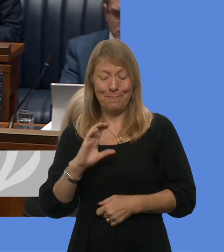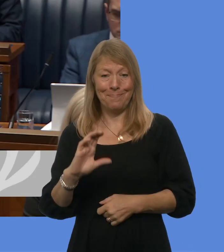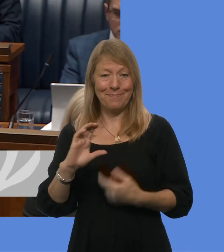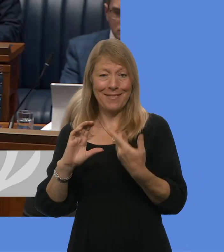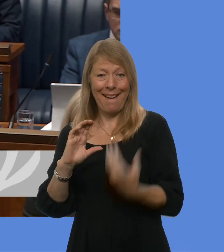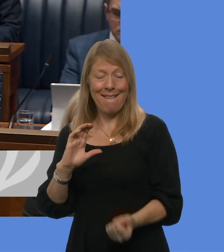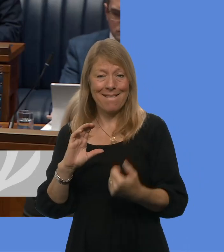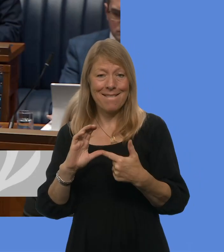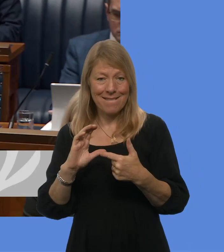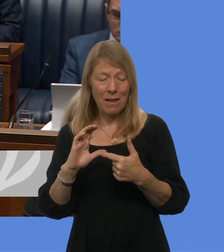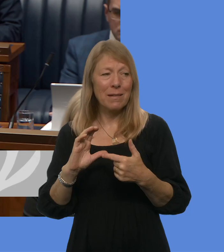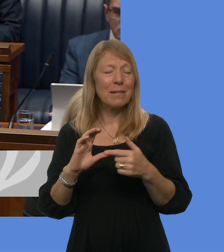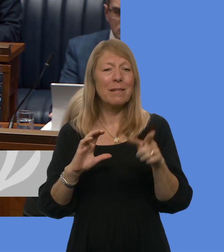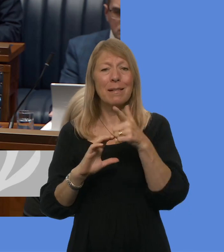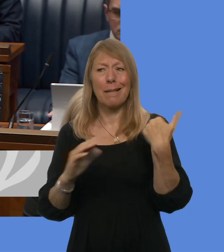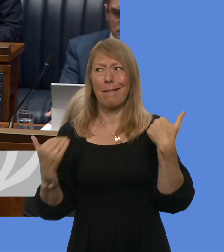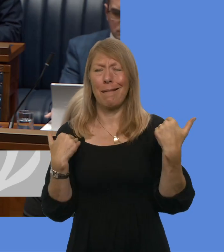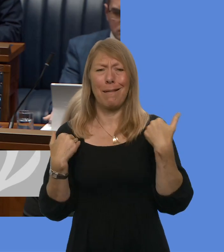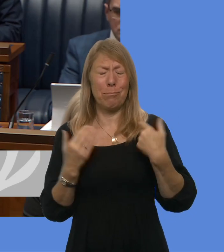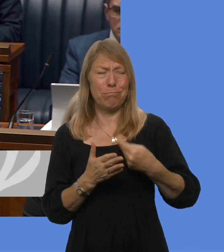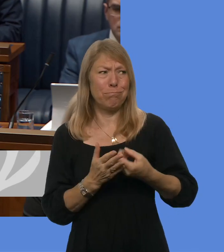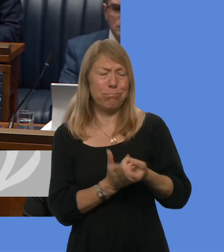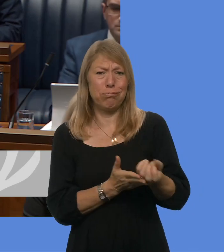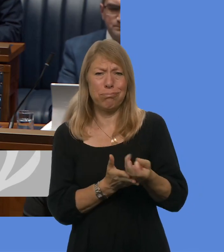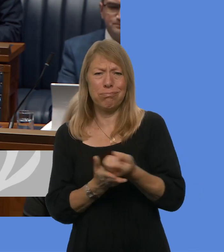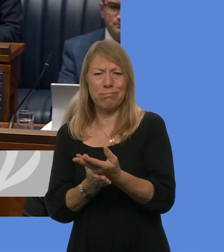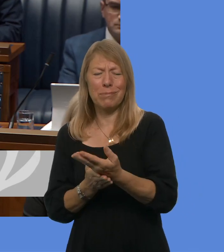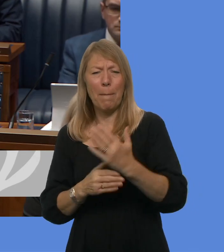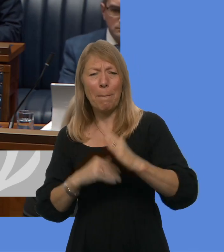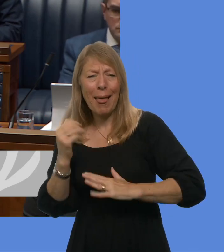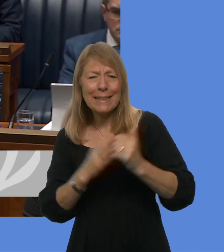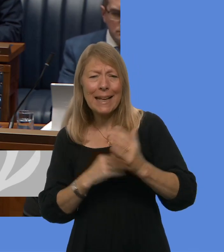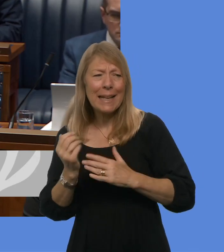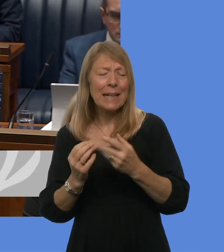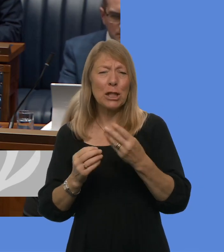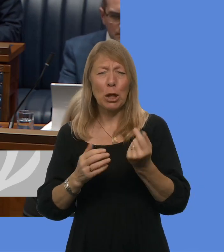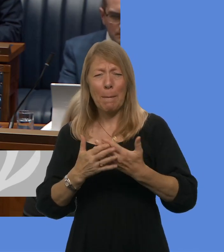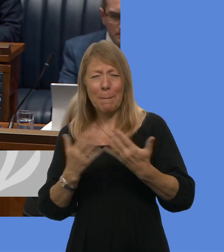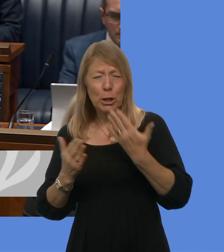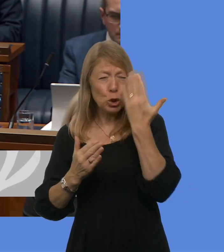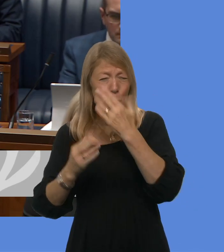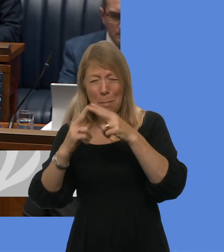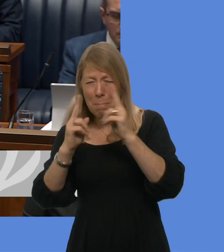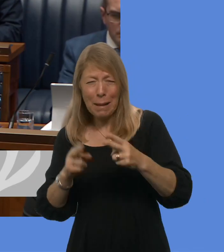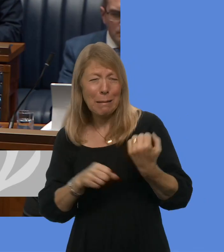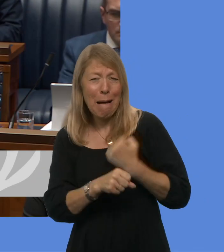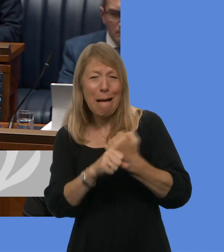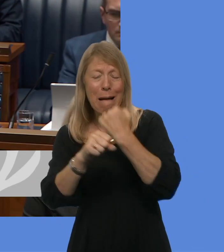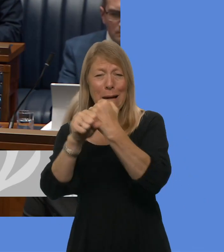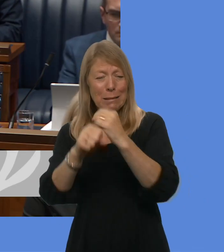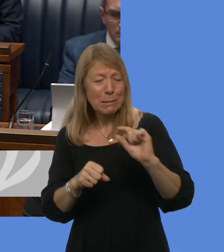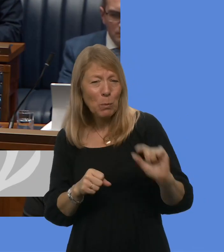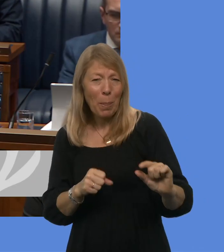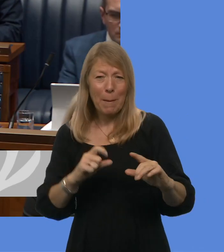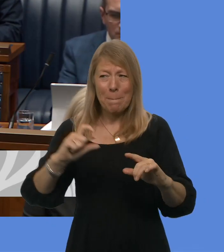when it comes to major new builds, to school enhancement programmes, to minor works, all of which continue to face significant